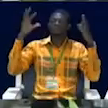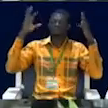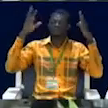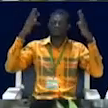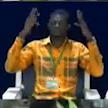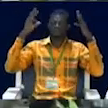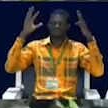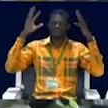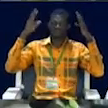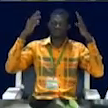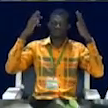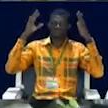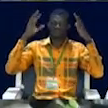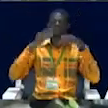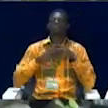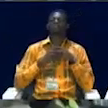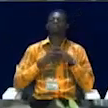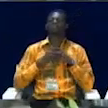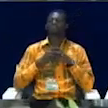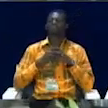Hallelujah!